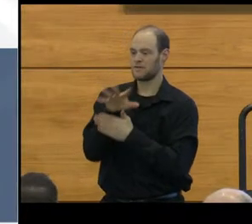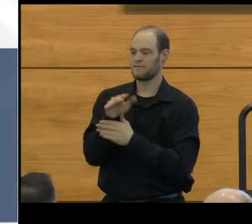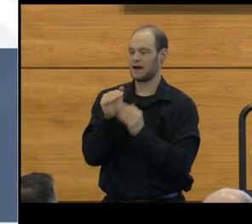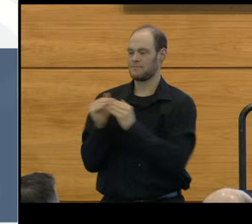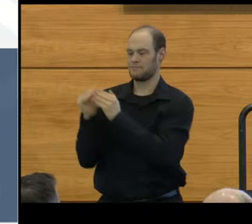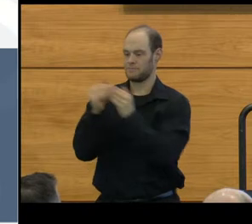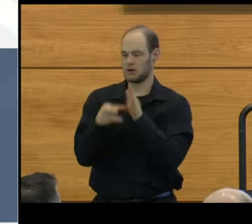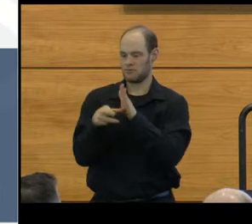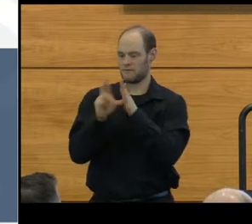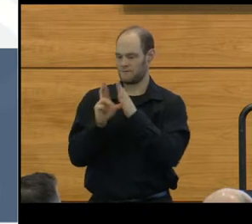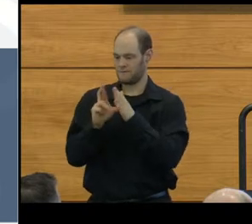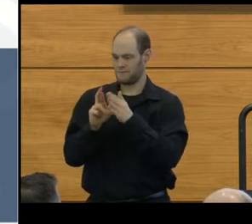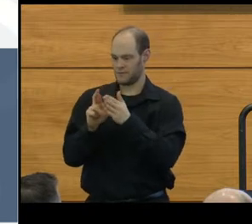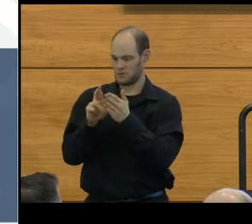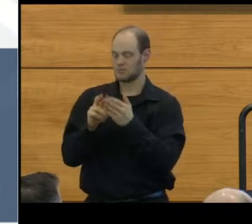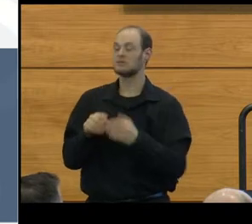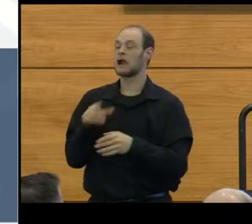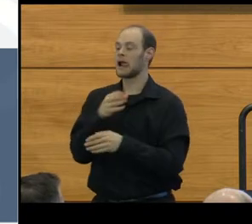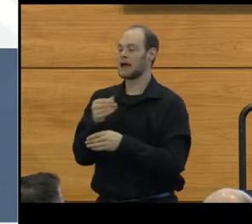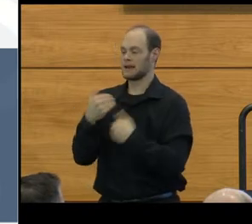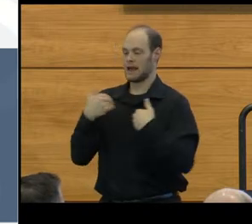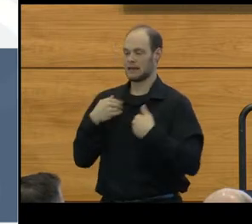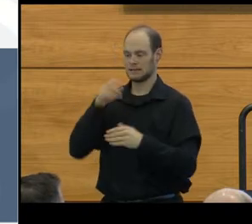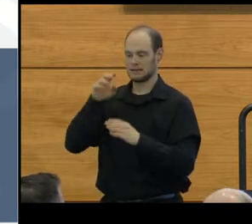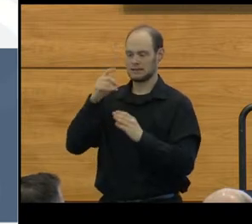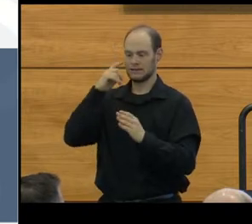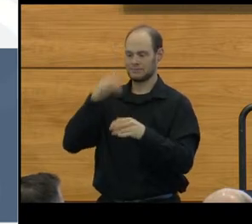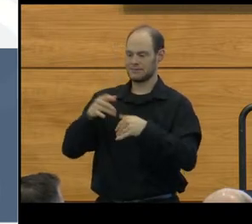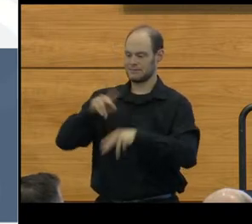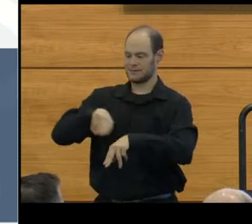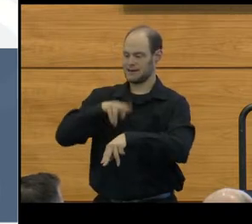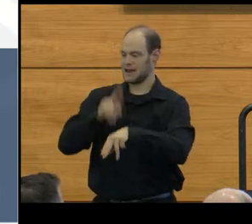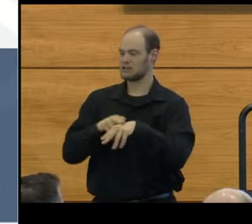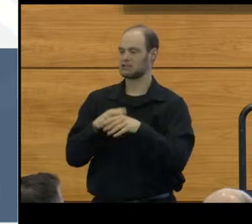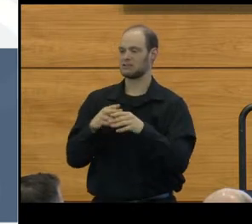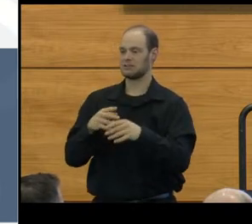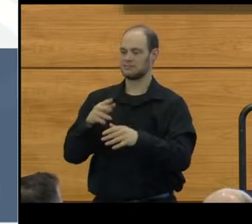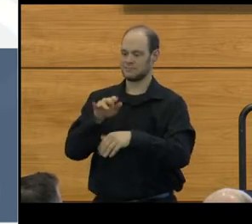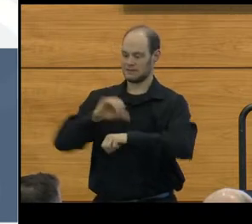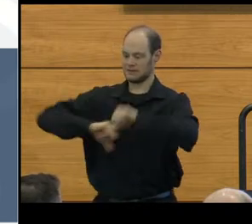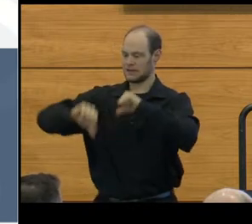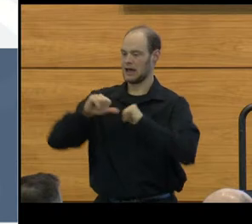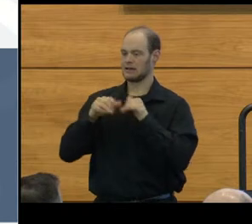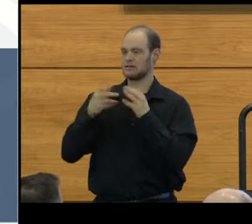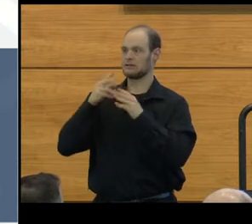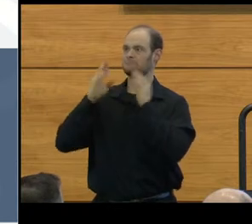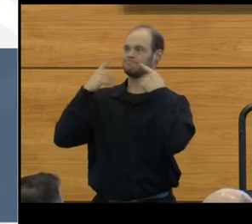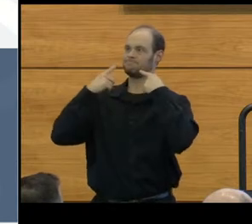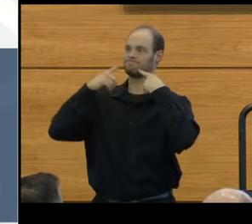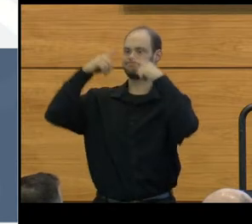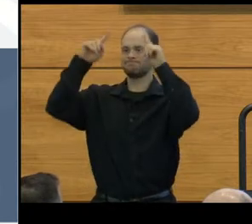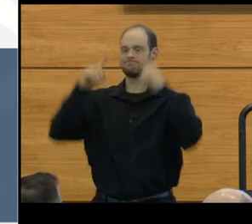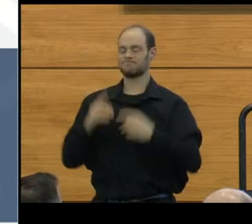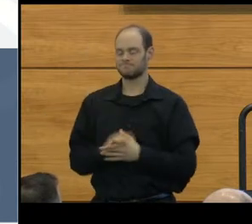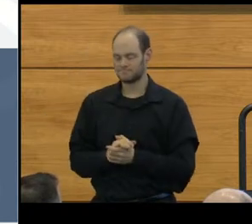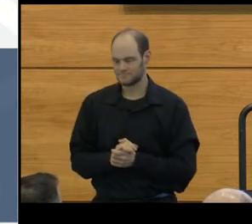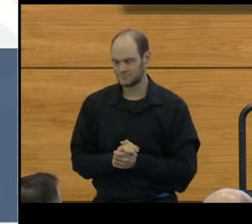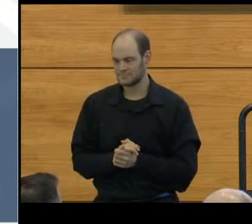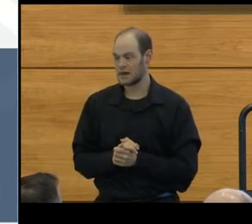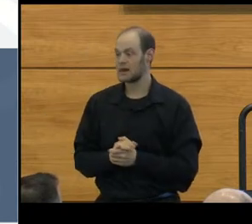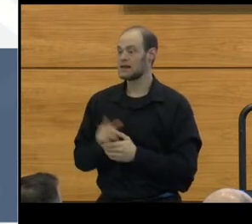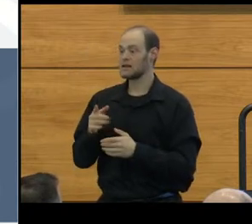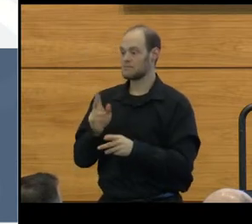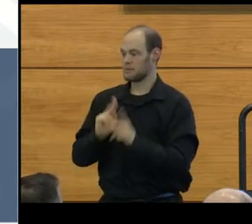peer-reviewed articles and received a National Science Foundation Career Award. His students praise